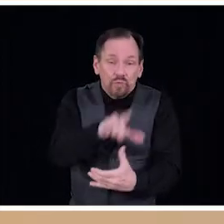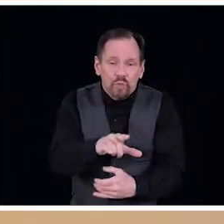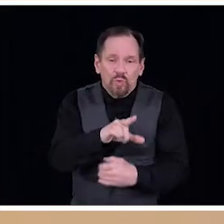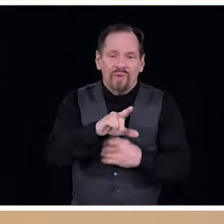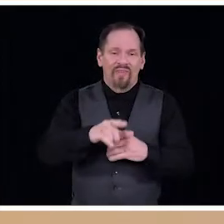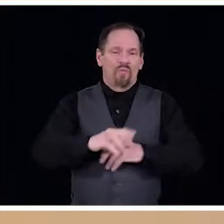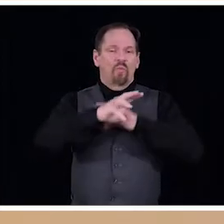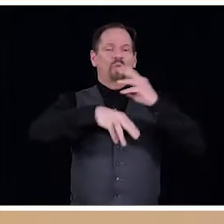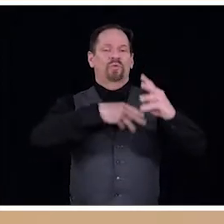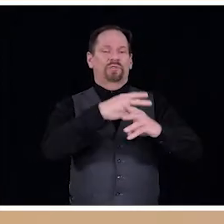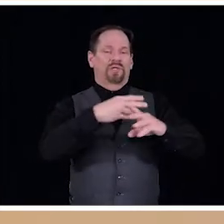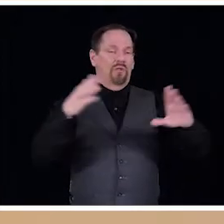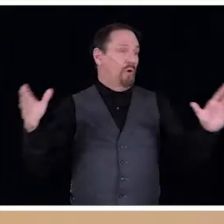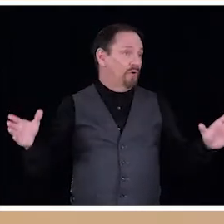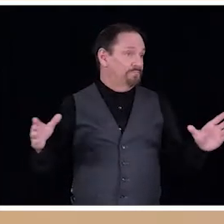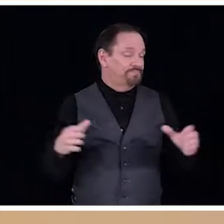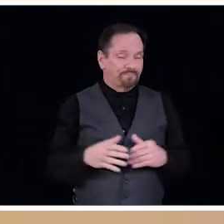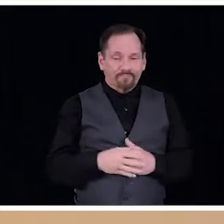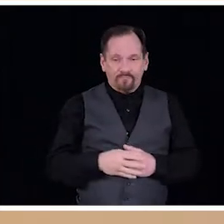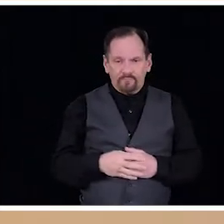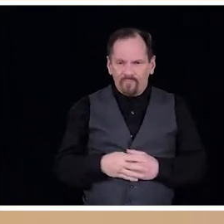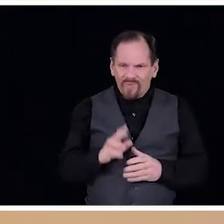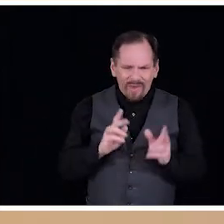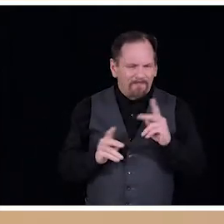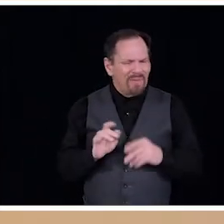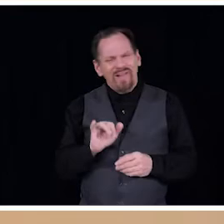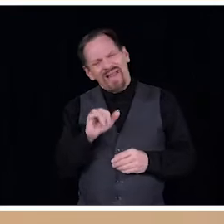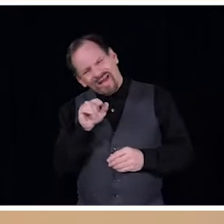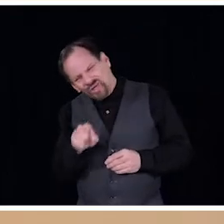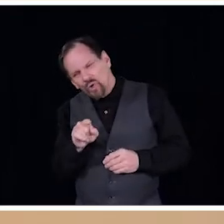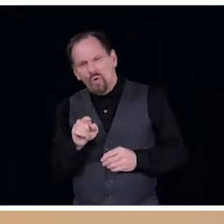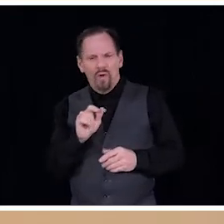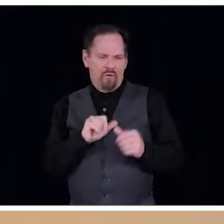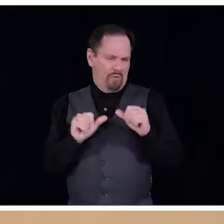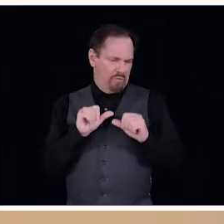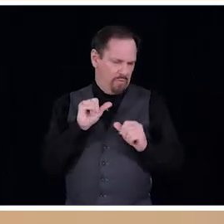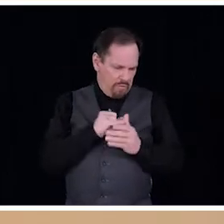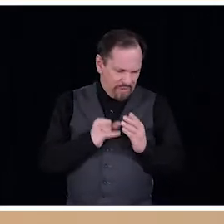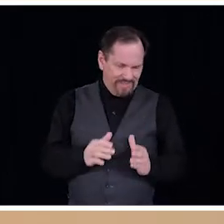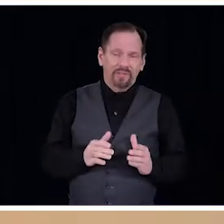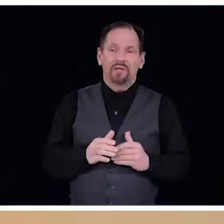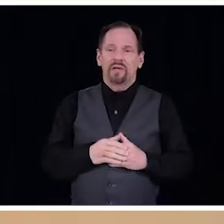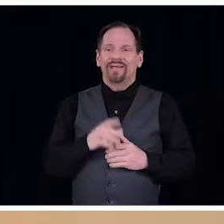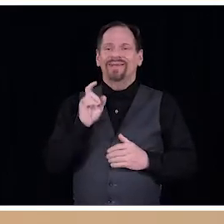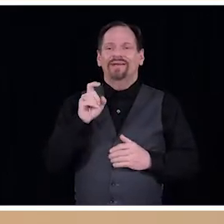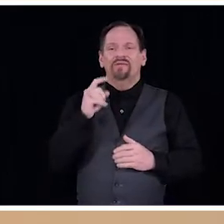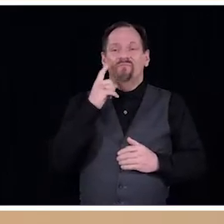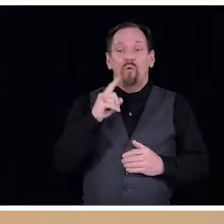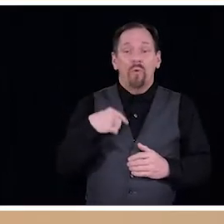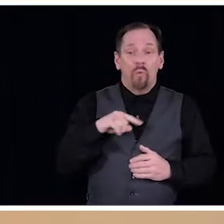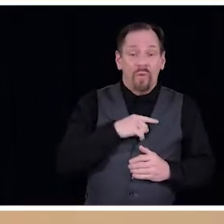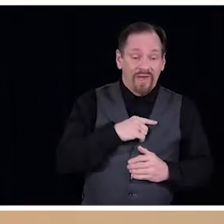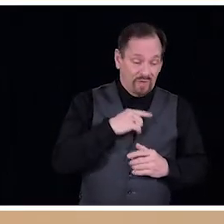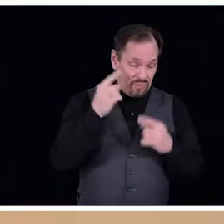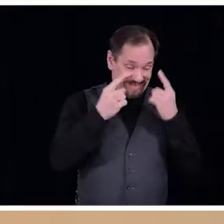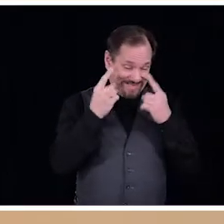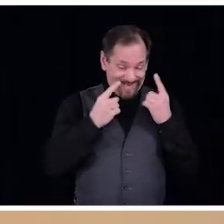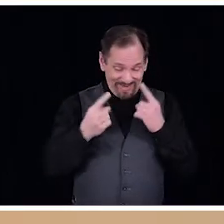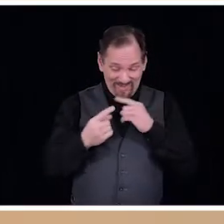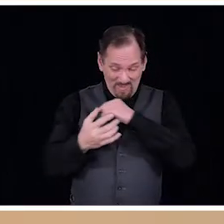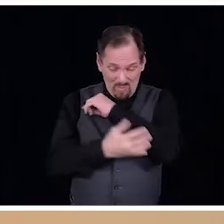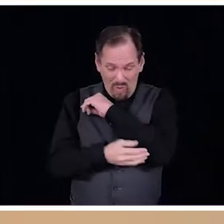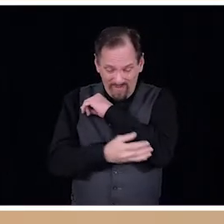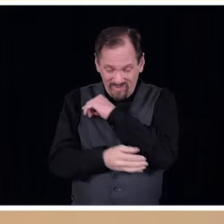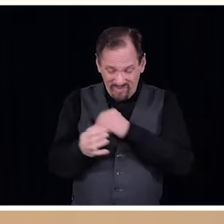at large today. And people like you are necessary if we are to rise from our current poverty of spirit and